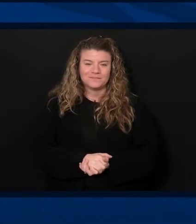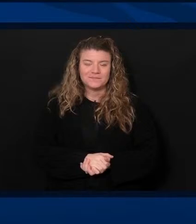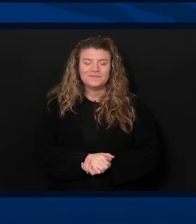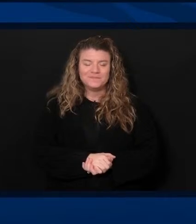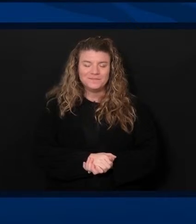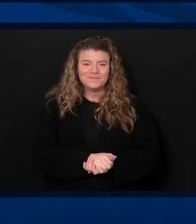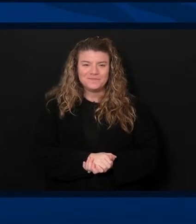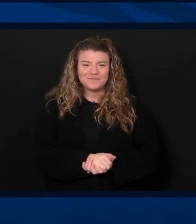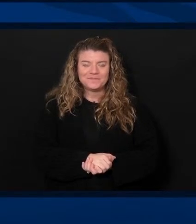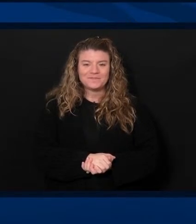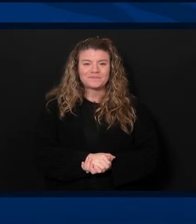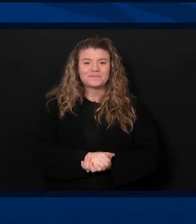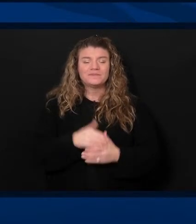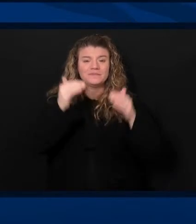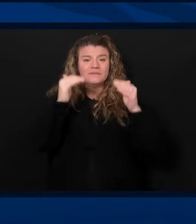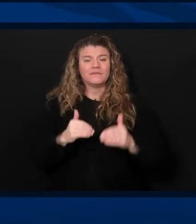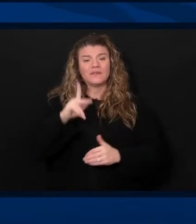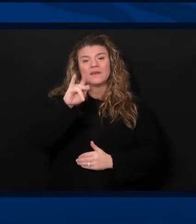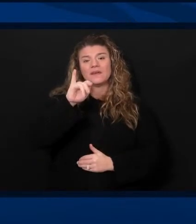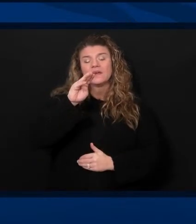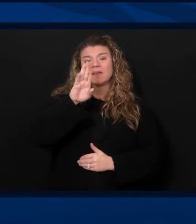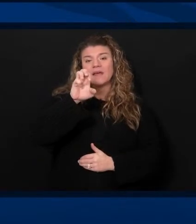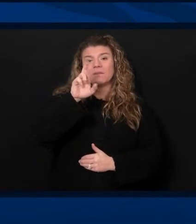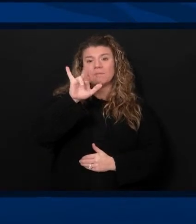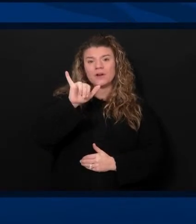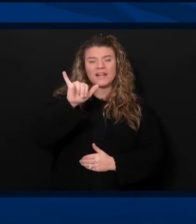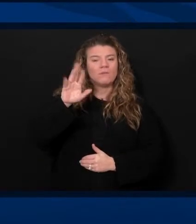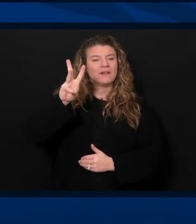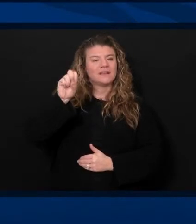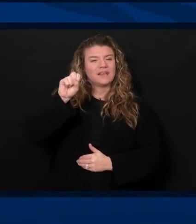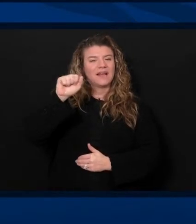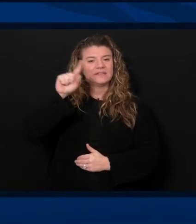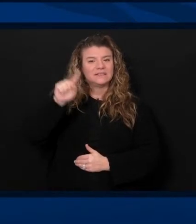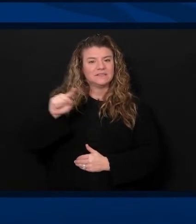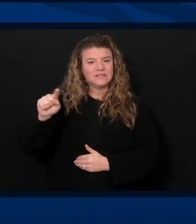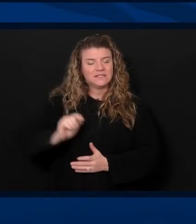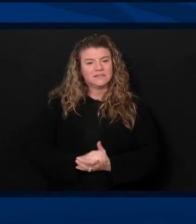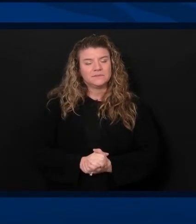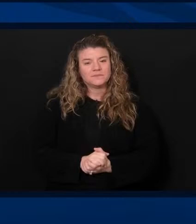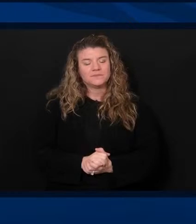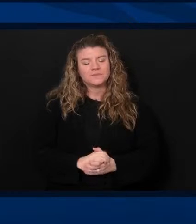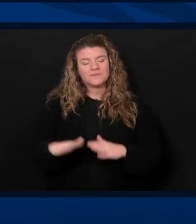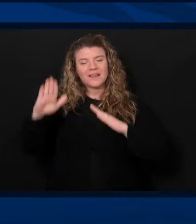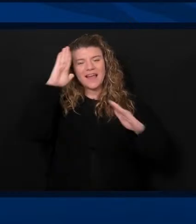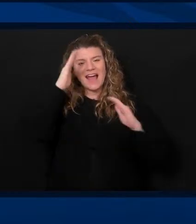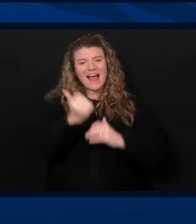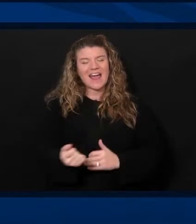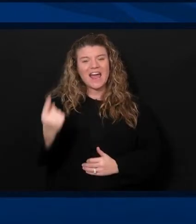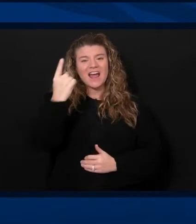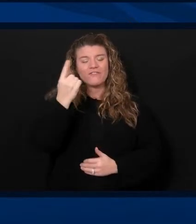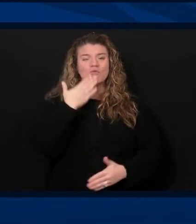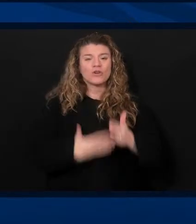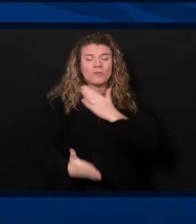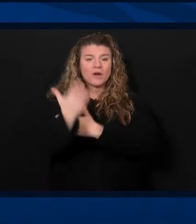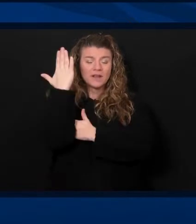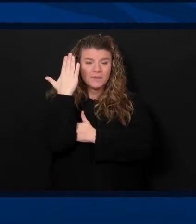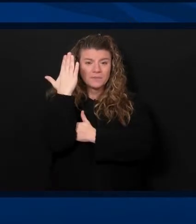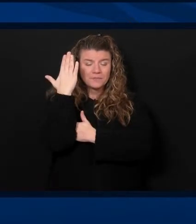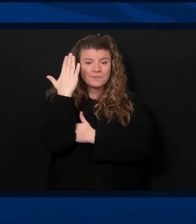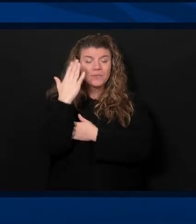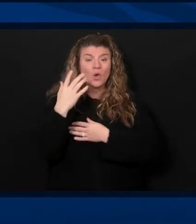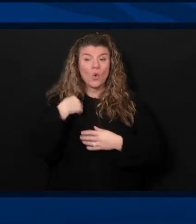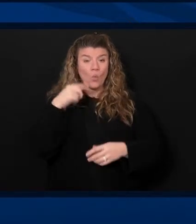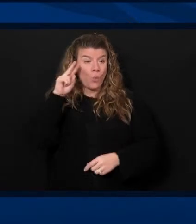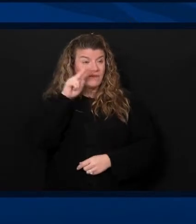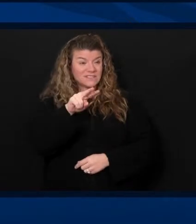All right, thank you, Paul. Next to Kimberly Keggy with WSAZ. Hi, everyone. Hi, panel. Good morning. We've